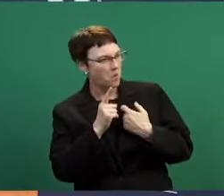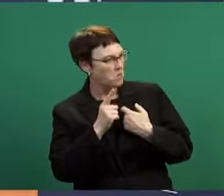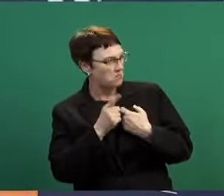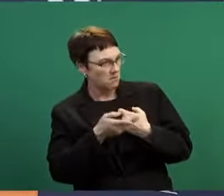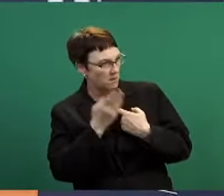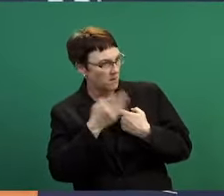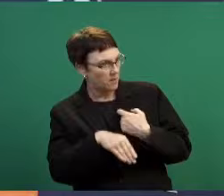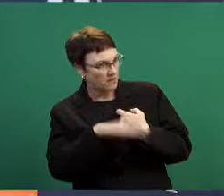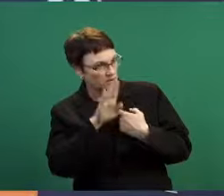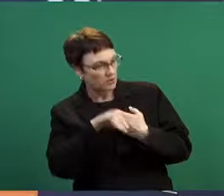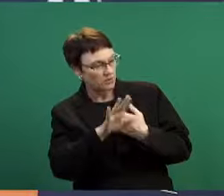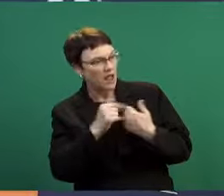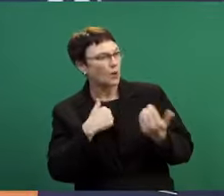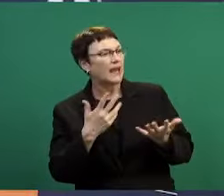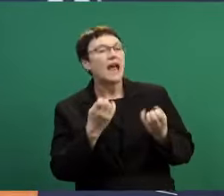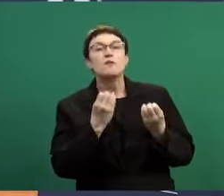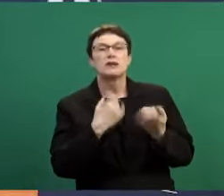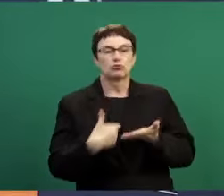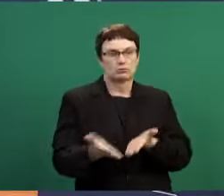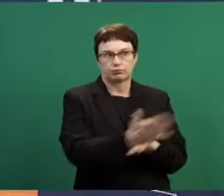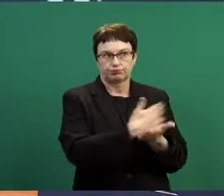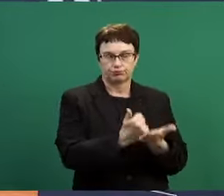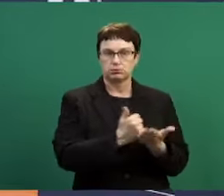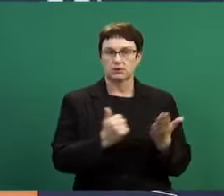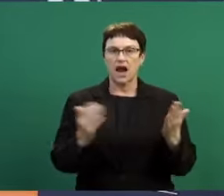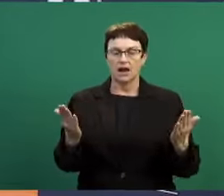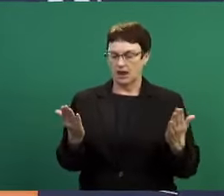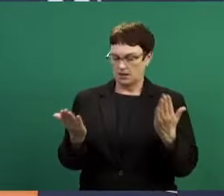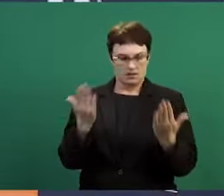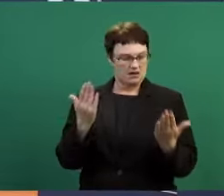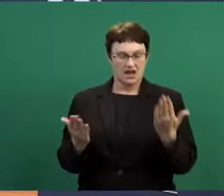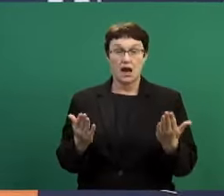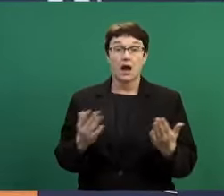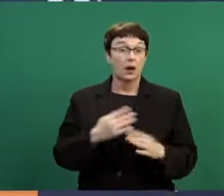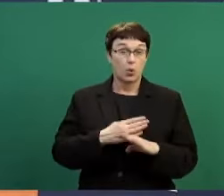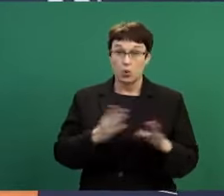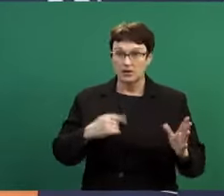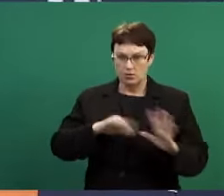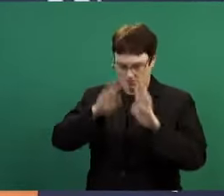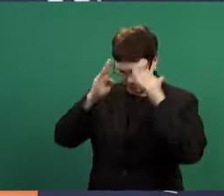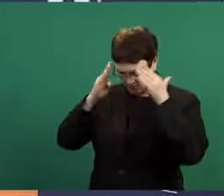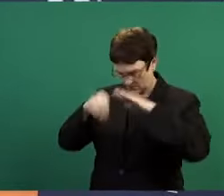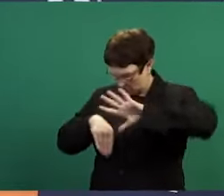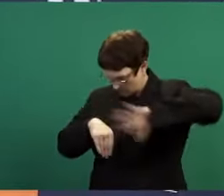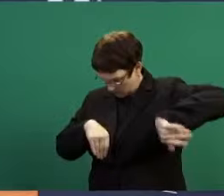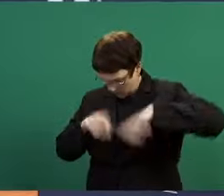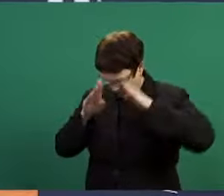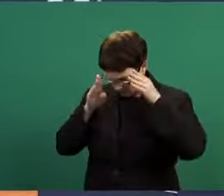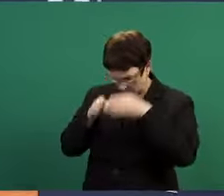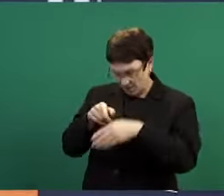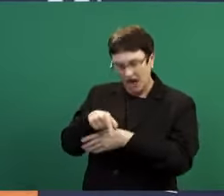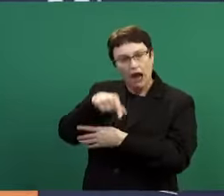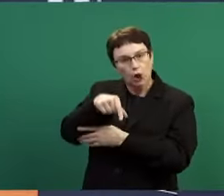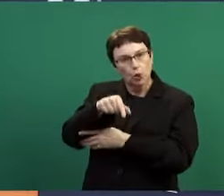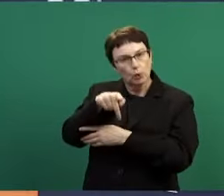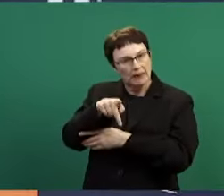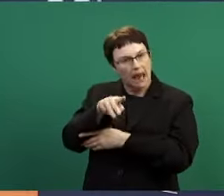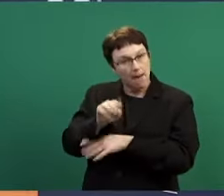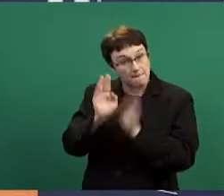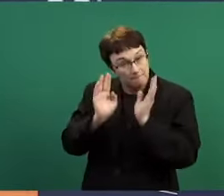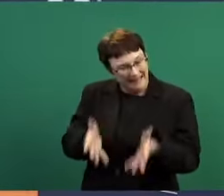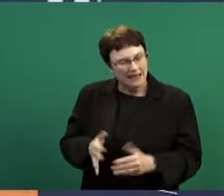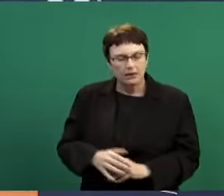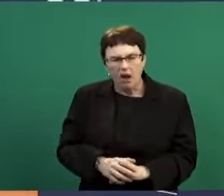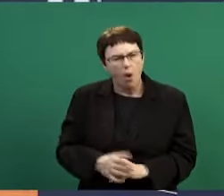quarter. We do not go and religiously follow the QPM. It is a guide. Because if we were